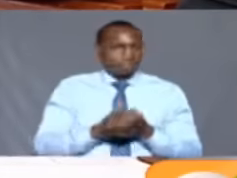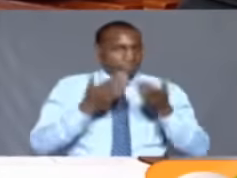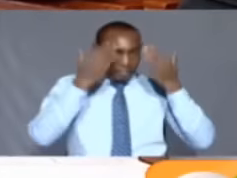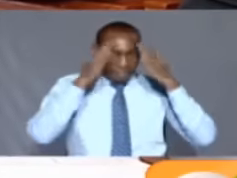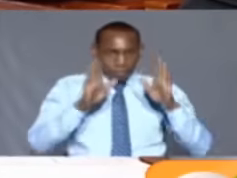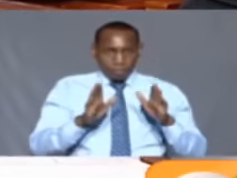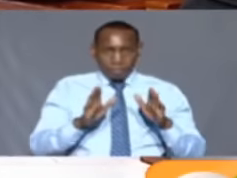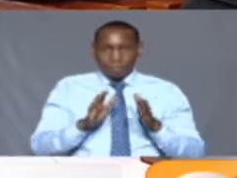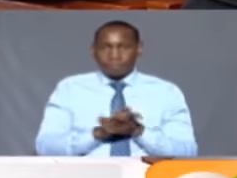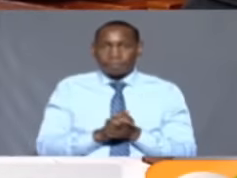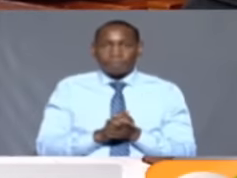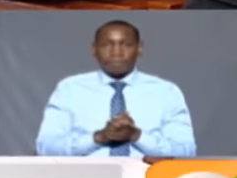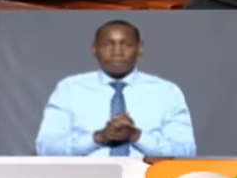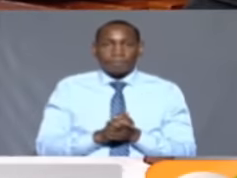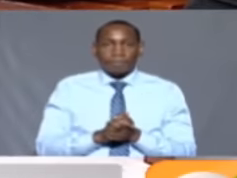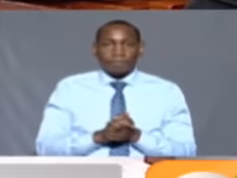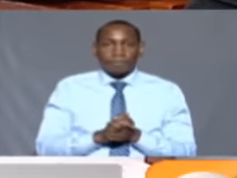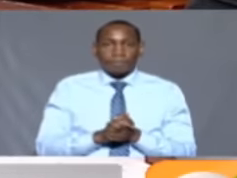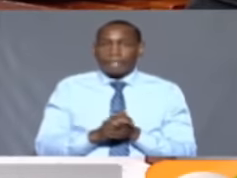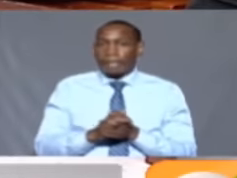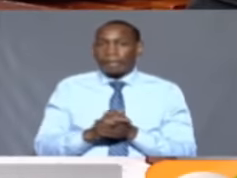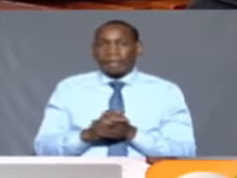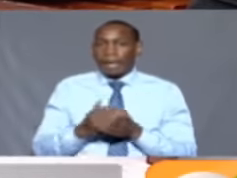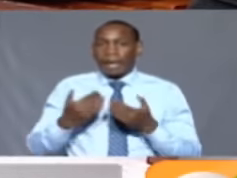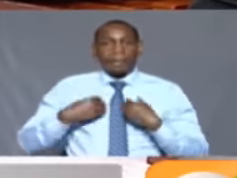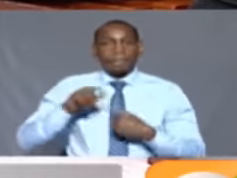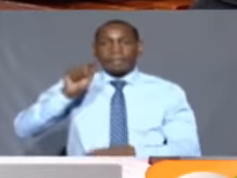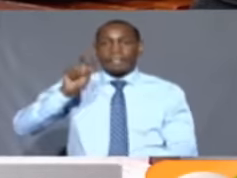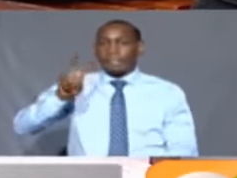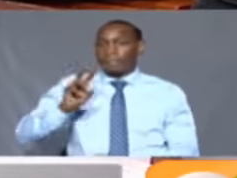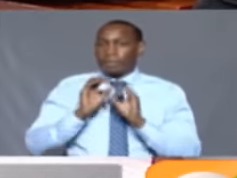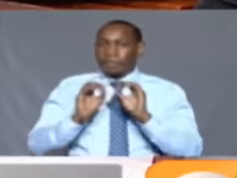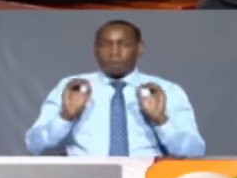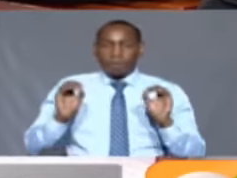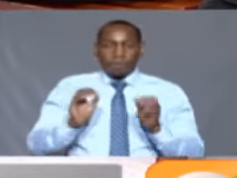know, because we don't have. You don't have a TV? Yes.